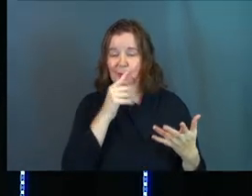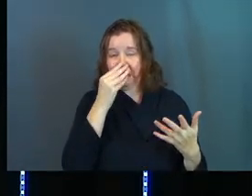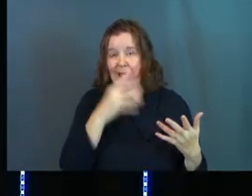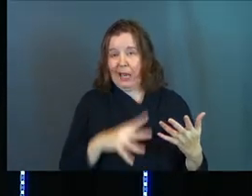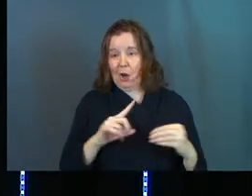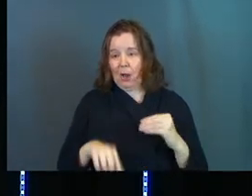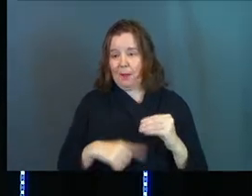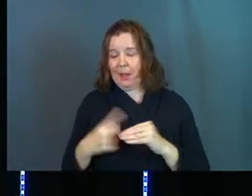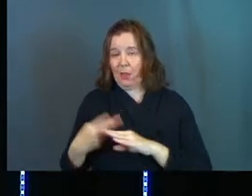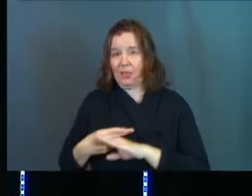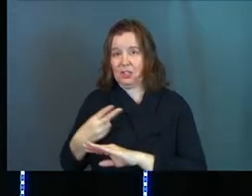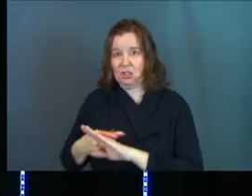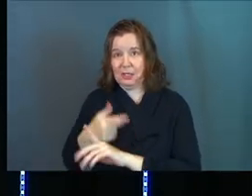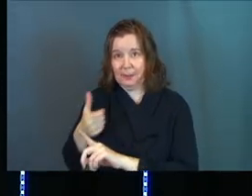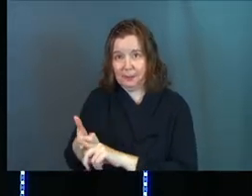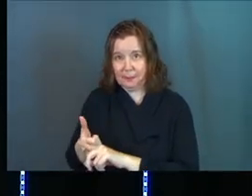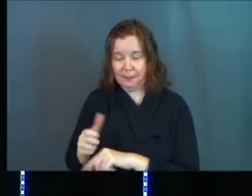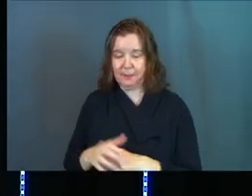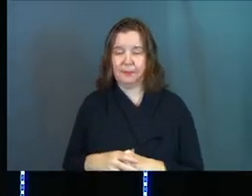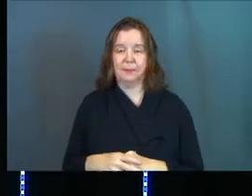really care about the sheep.